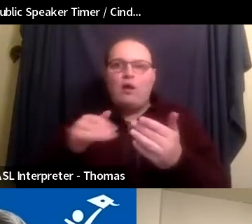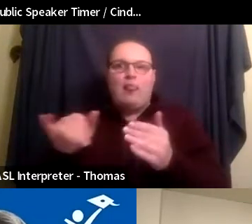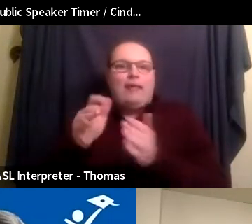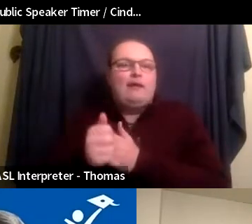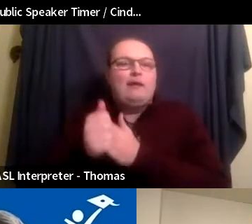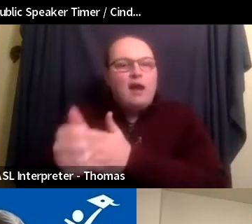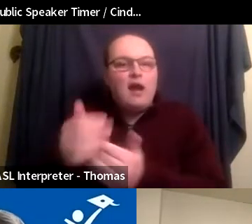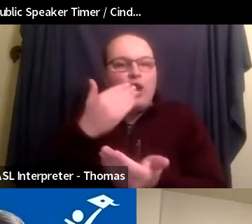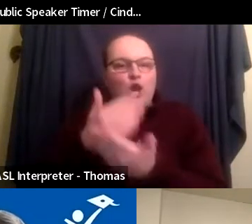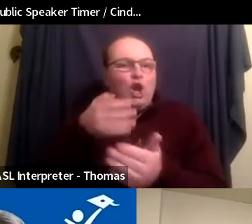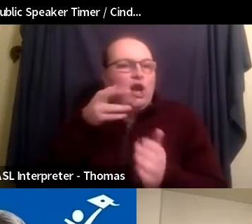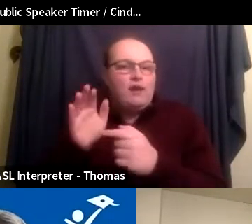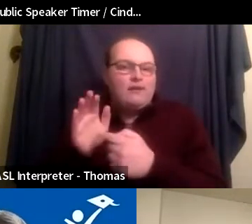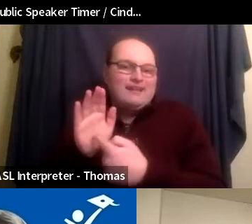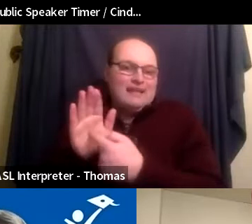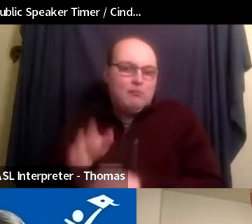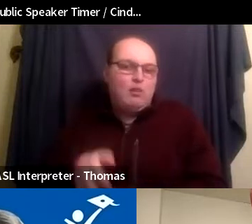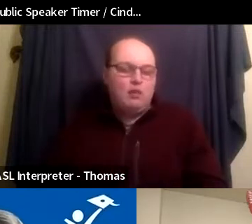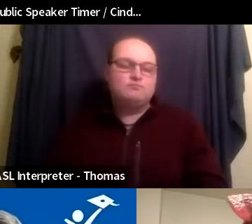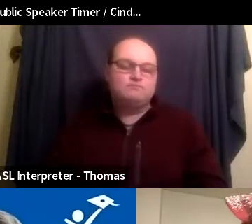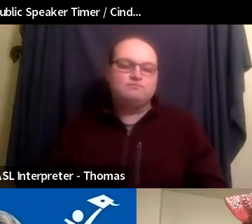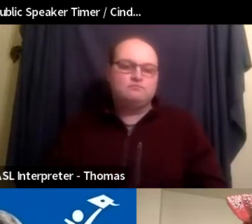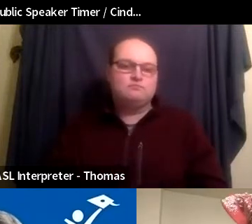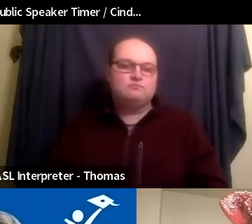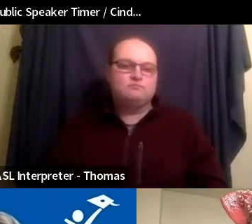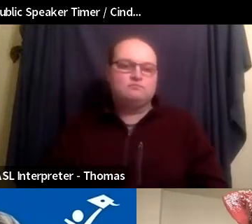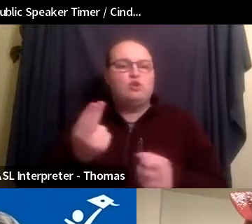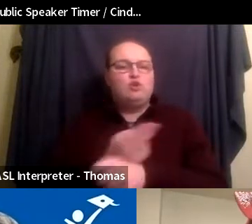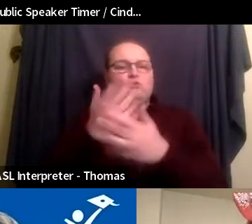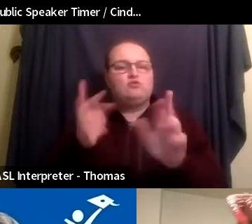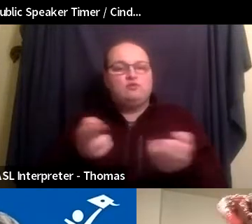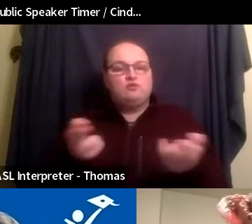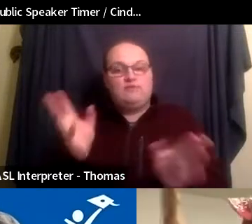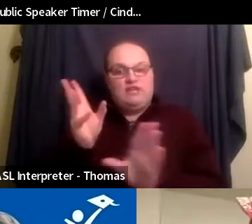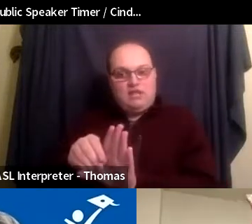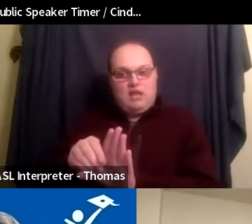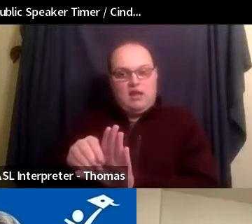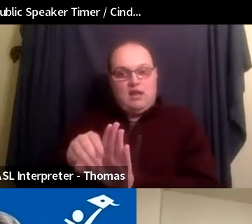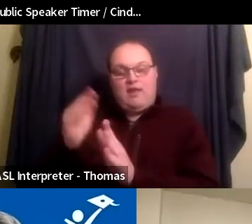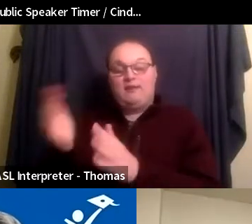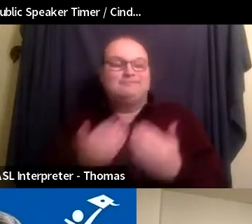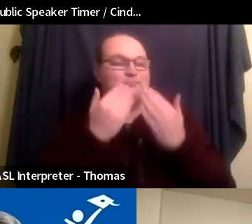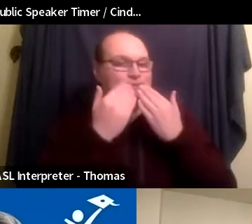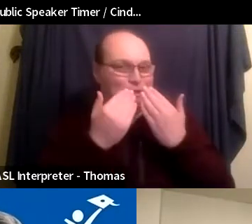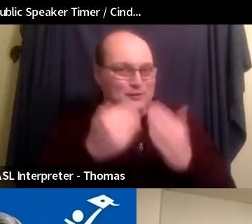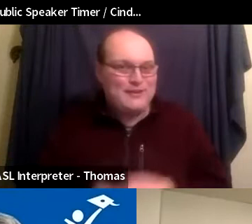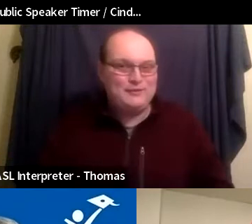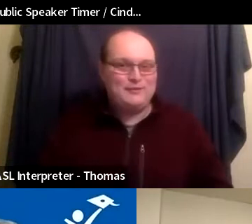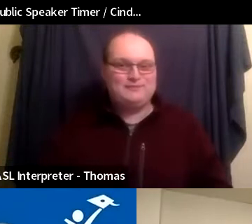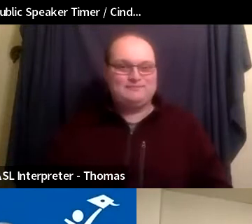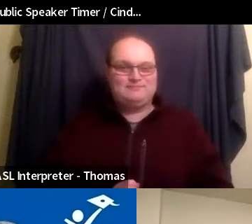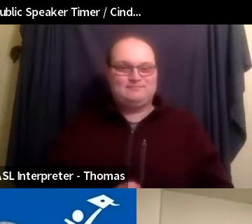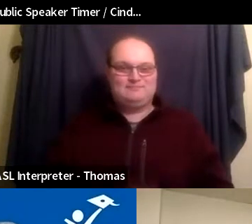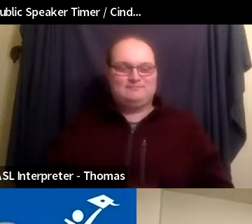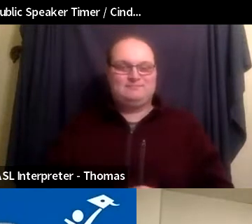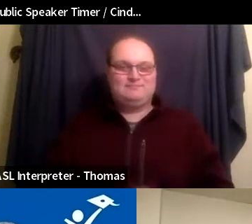maintained and all the things that have already been done. Thank you. Thank you very much. Thank you so much, Ms.